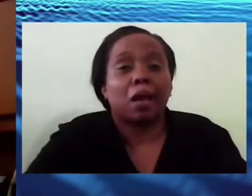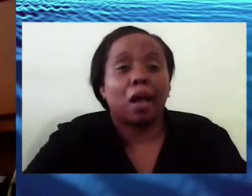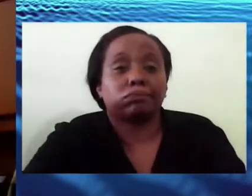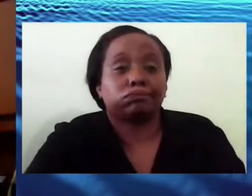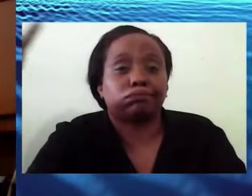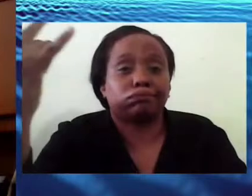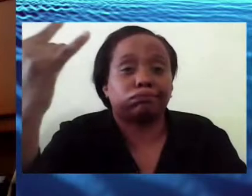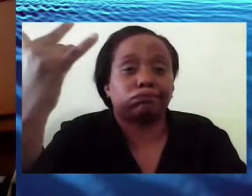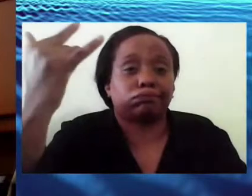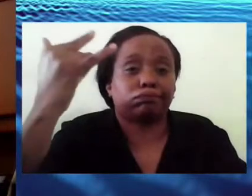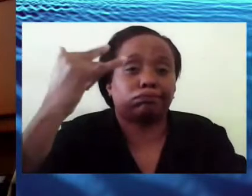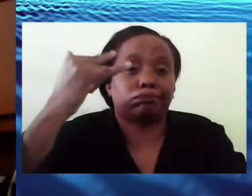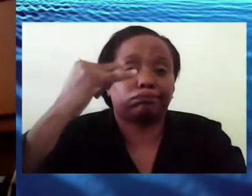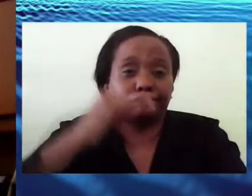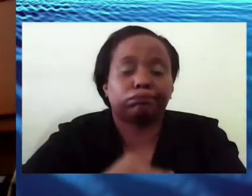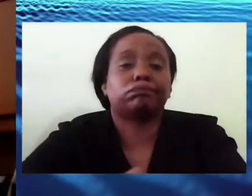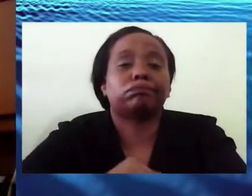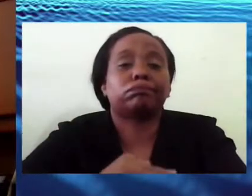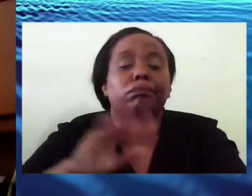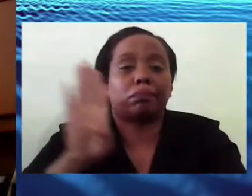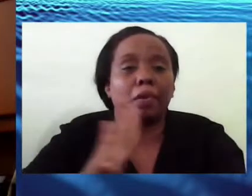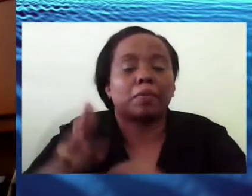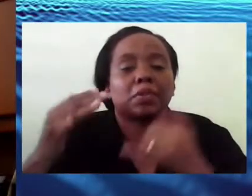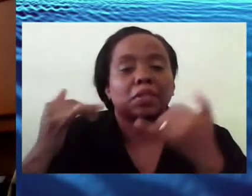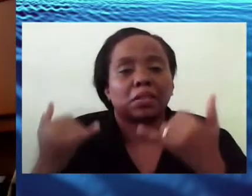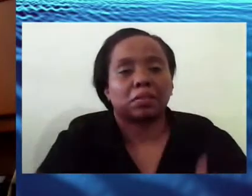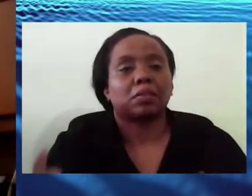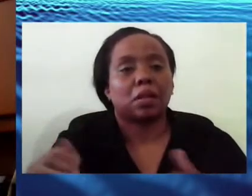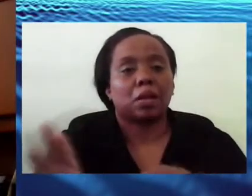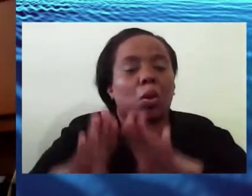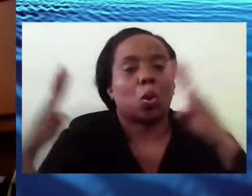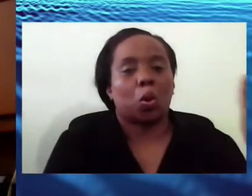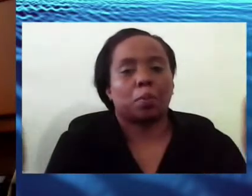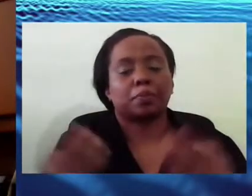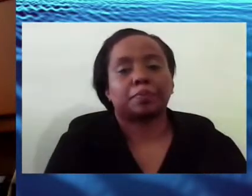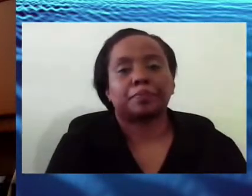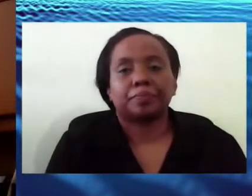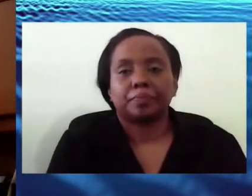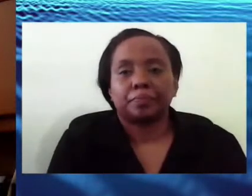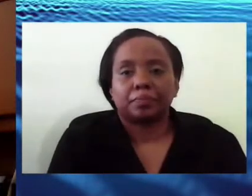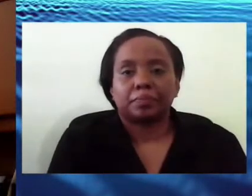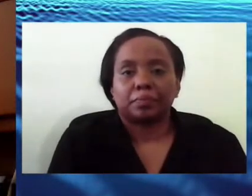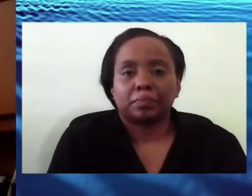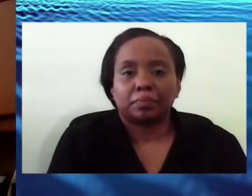way from Antigua into Barbados now that we have announced the reopening of the airport.